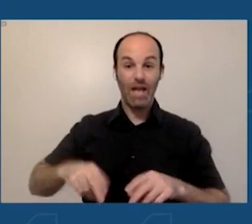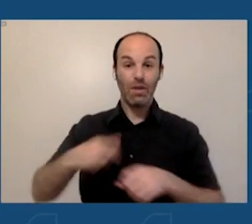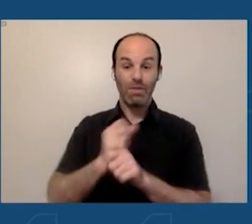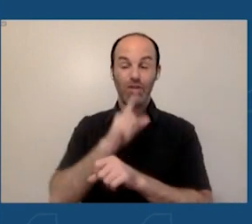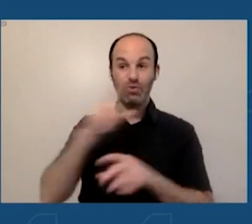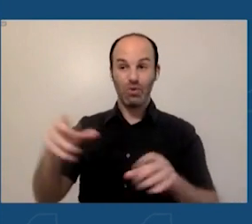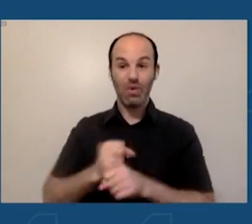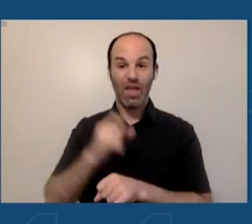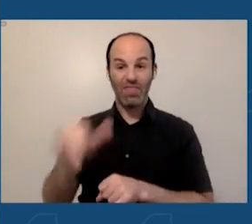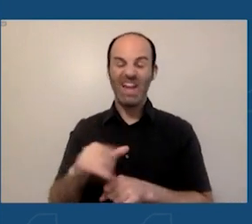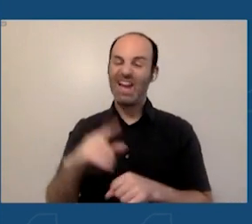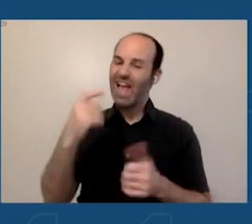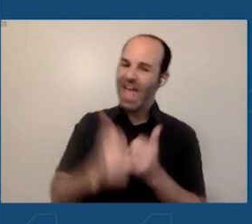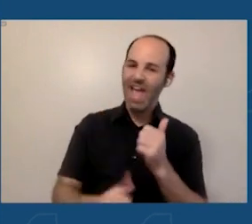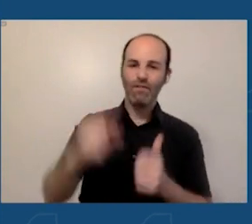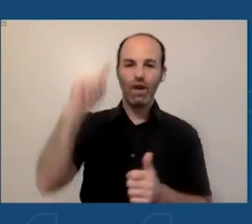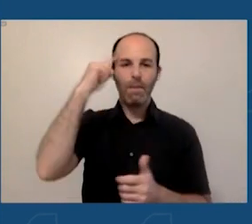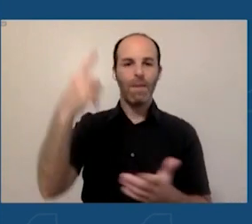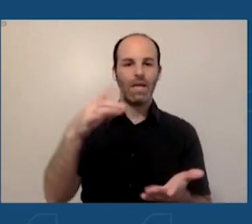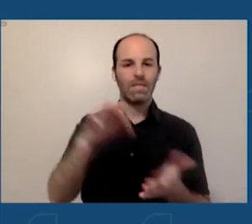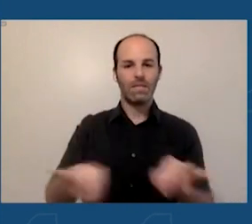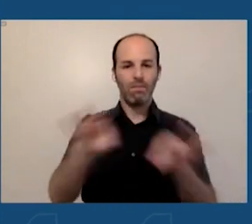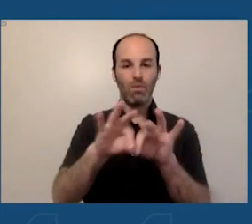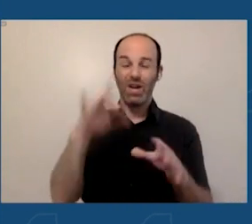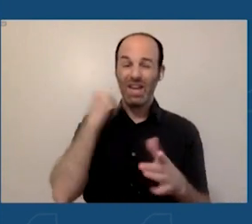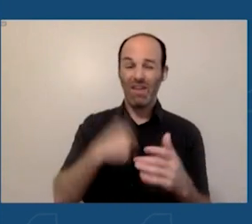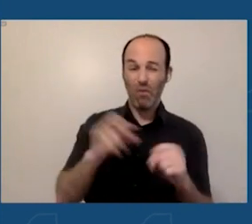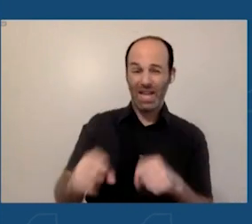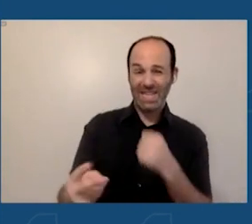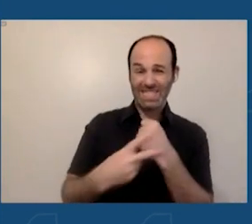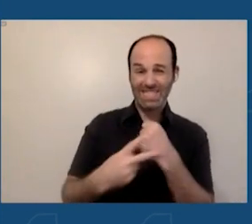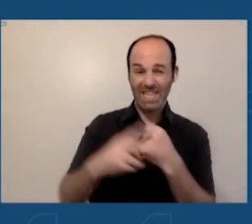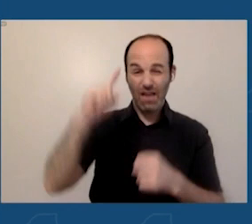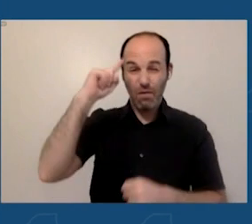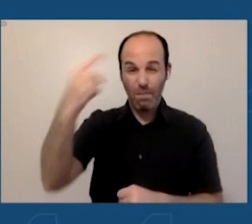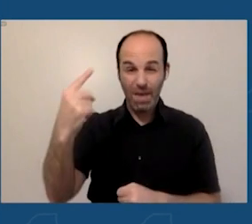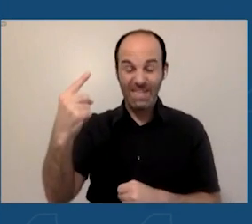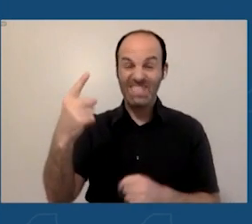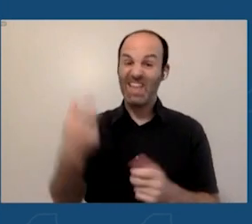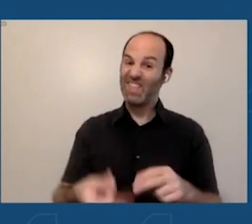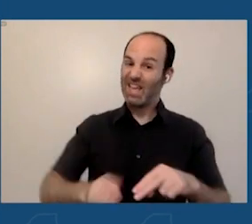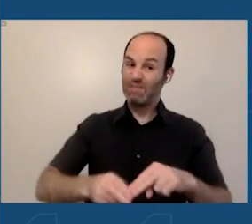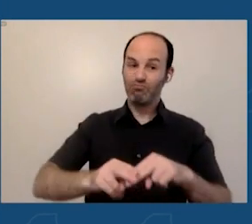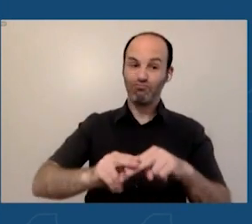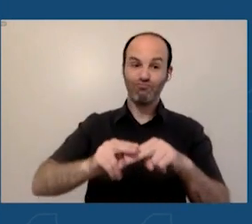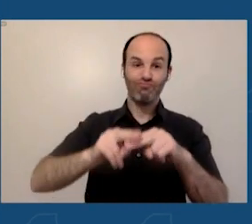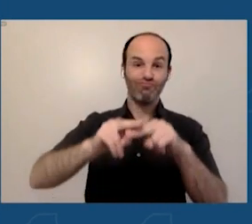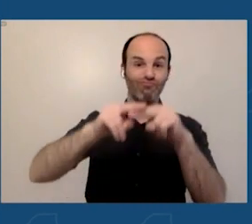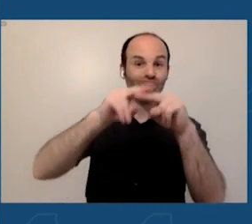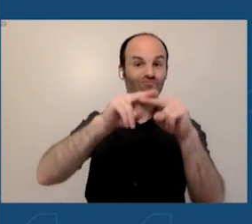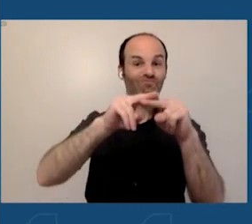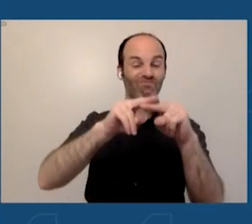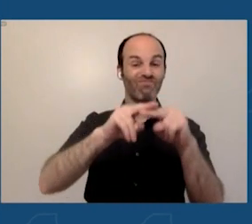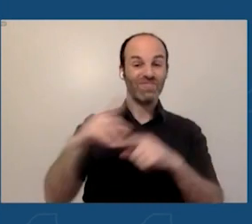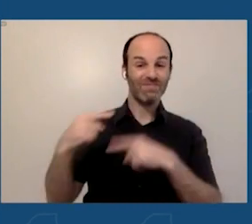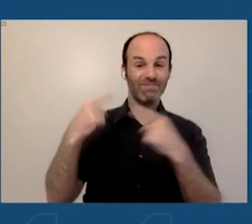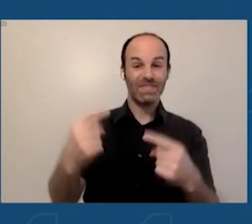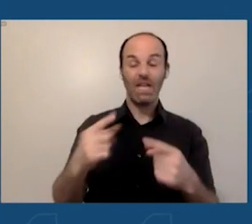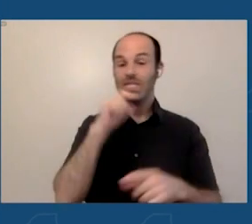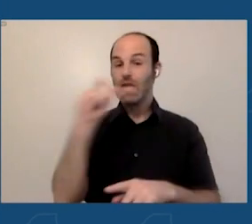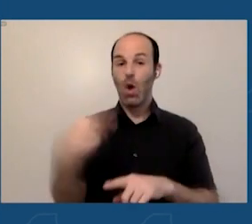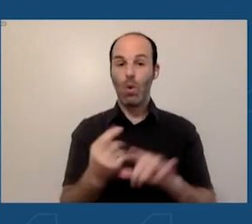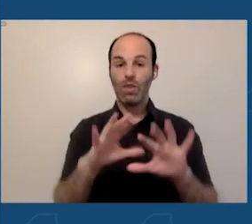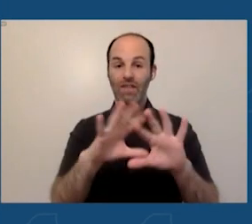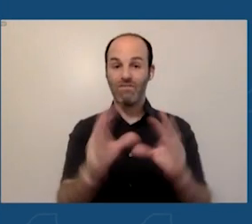Every penny counts. So if we can save pennies, those pennies add up over the course of time. And it's not just families.